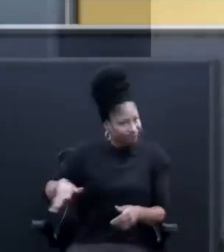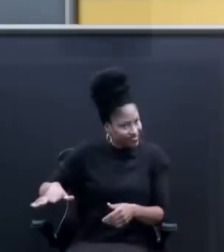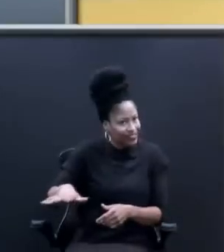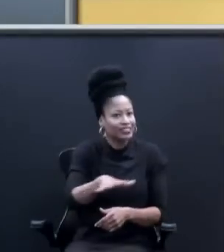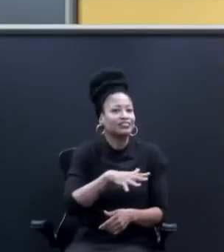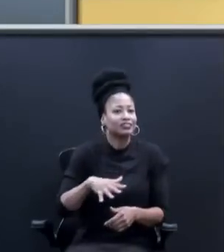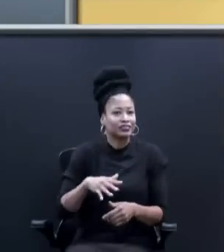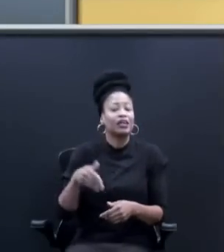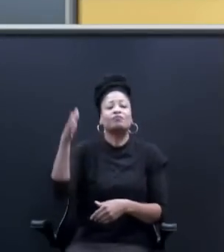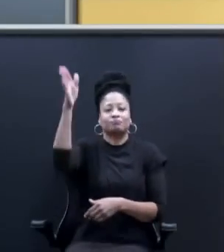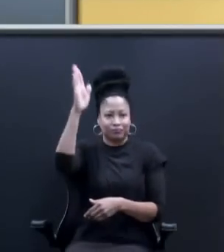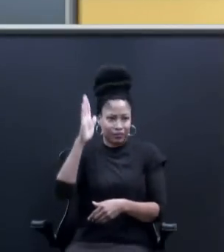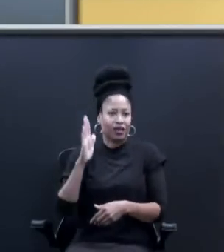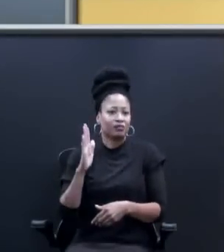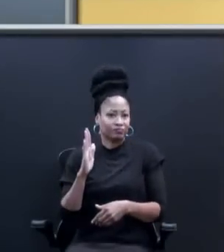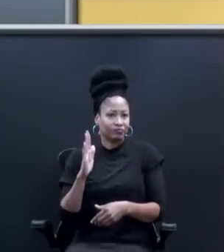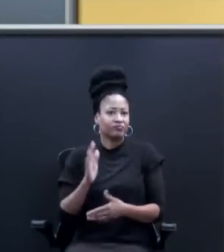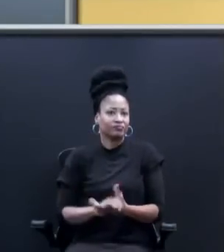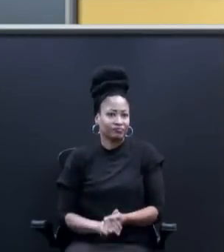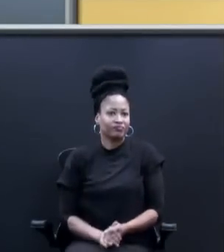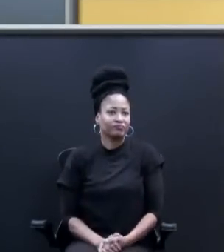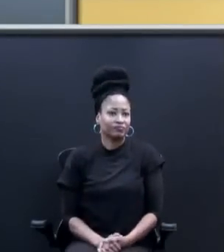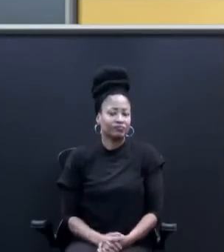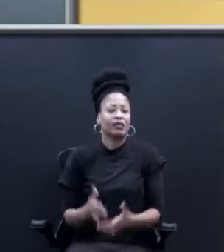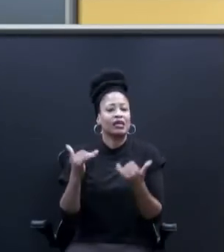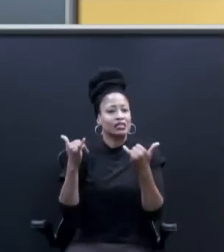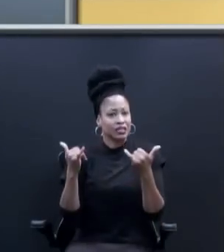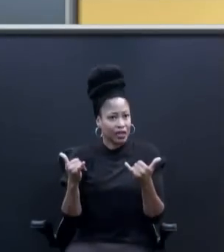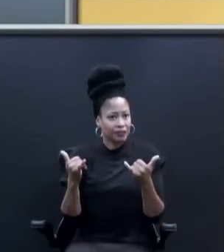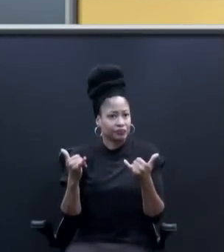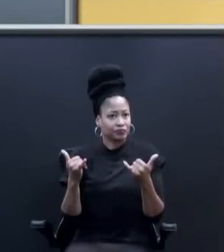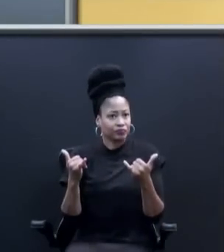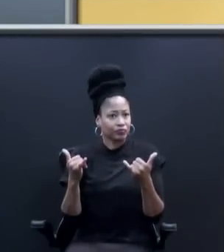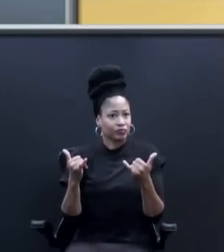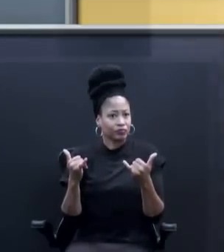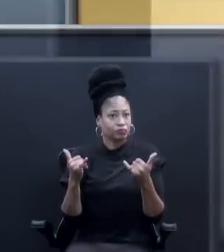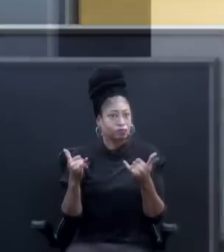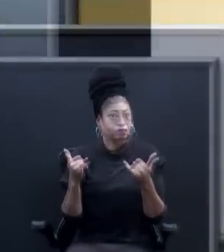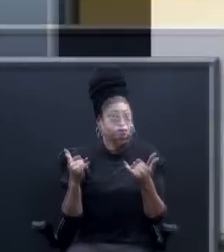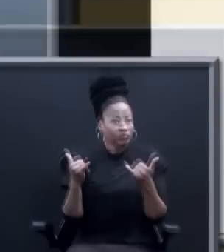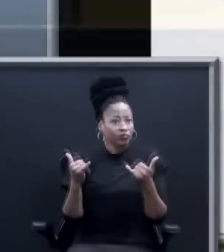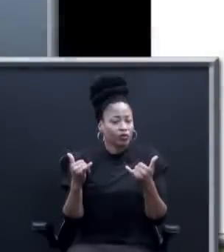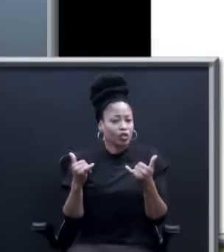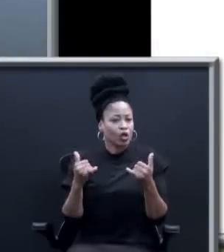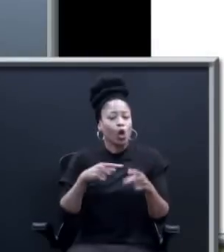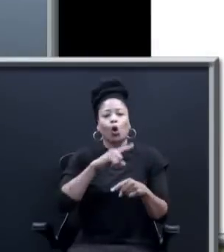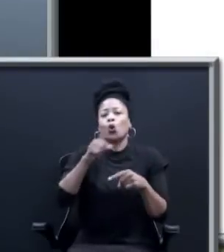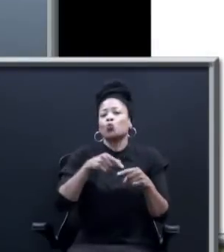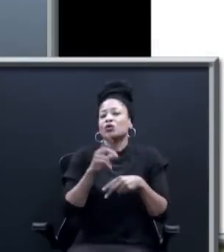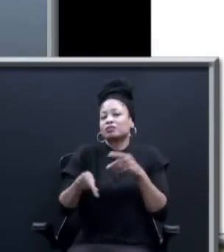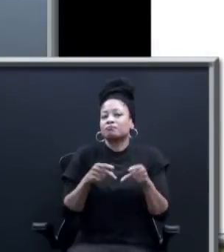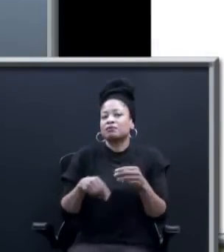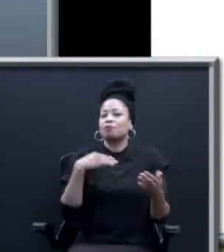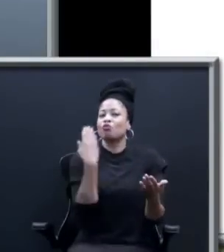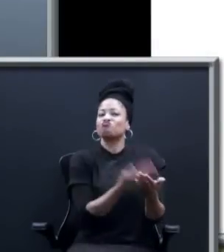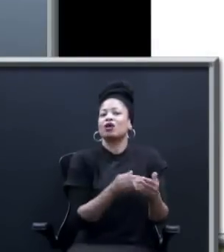journey. So now, when they got into the kingdom of God, that was after the